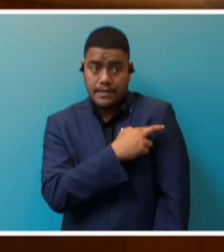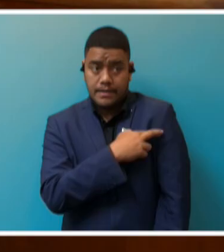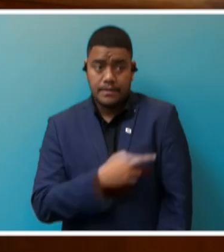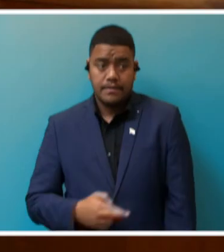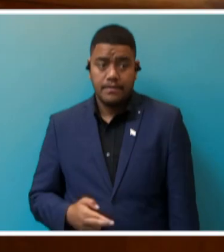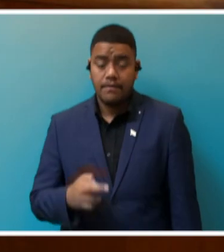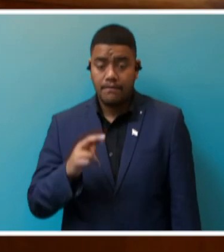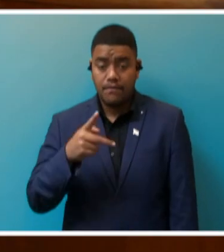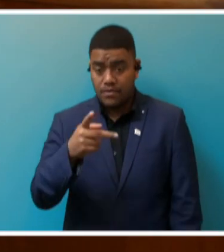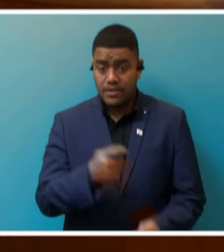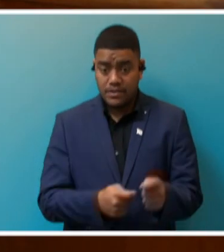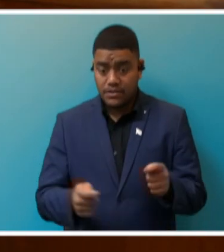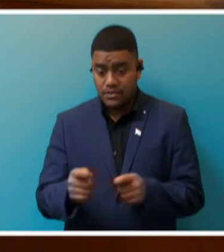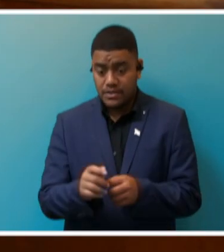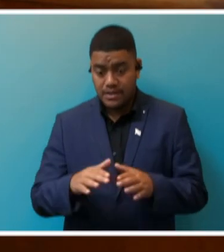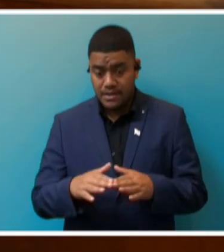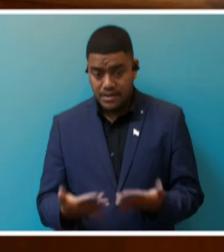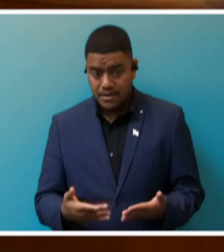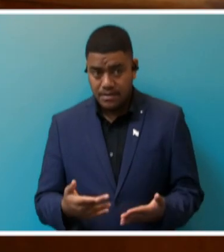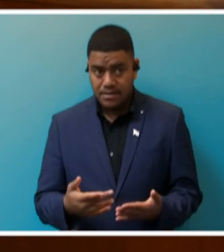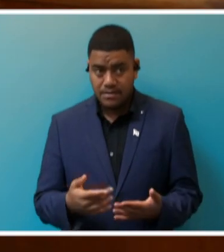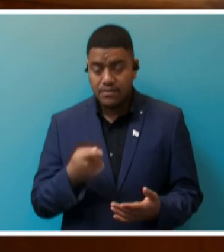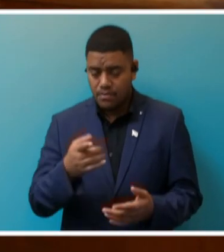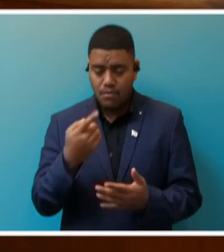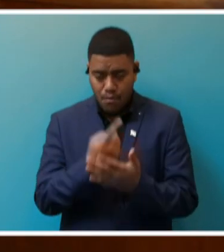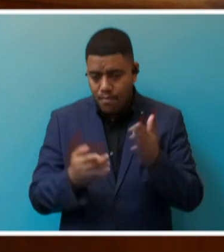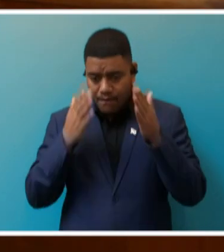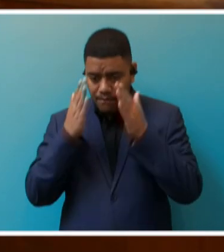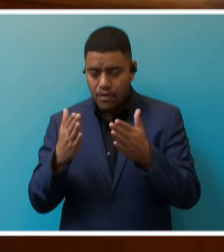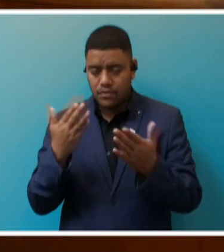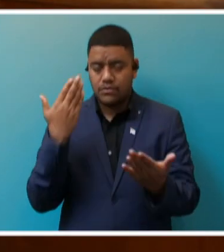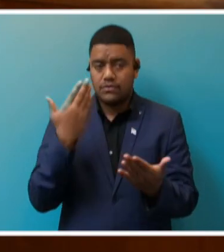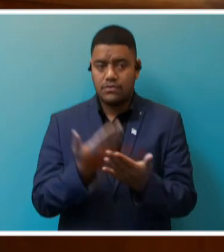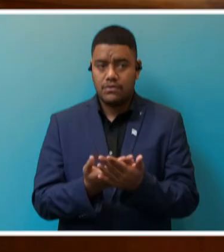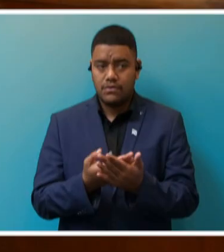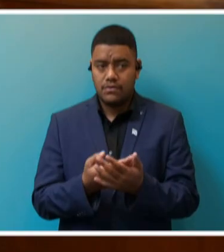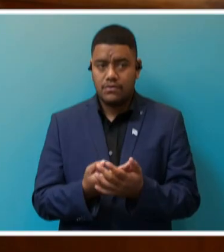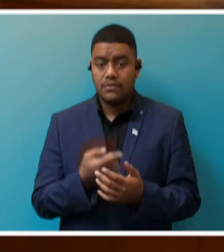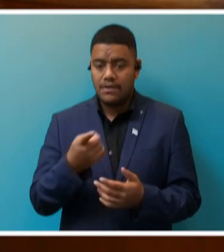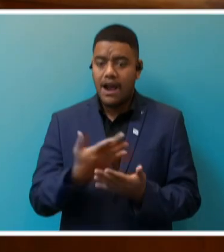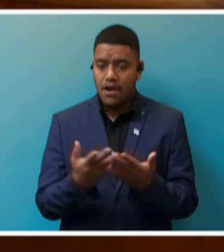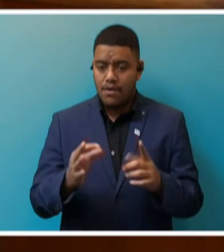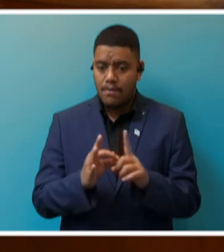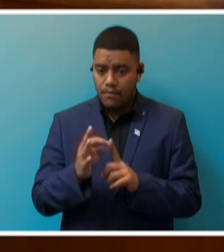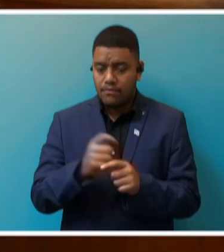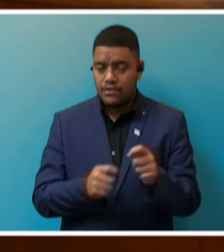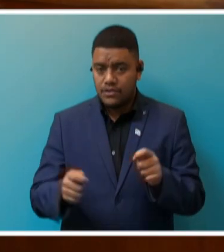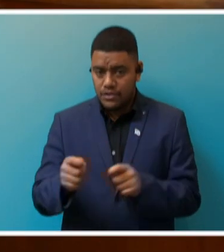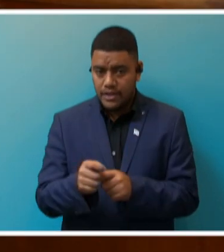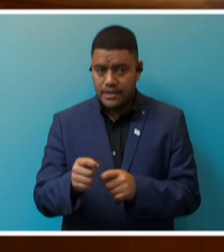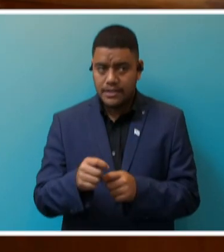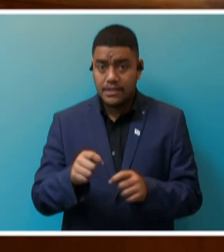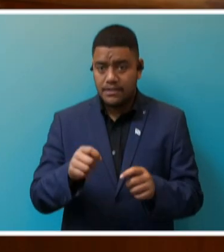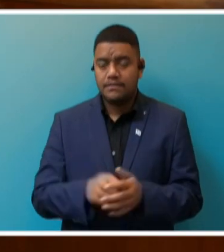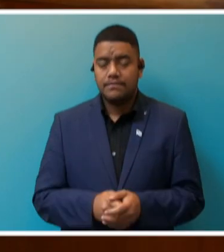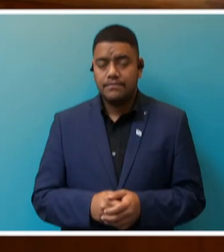external trade now, I will speak specifically from the accelerating trade facilitation